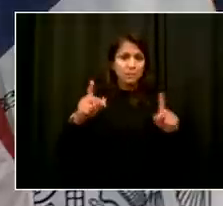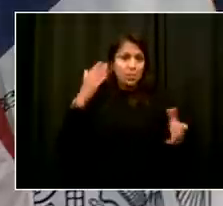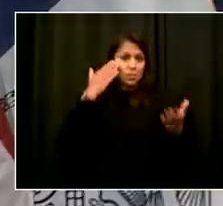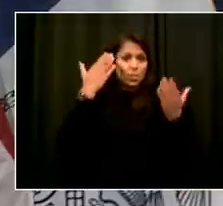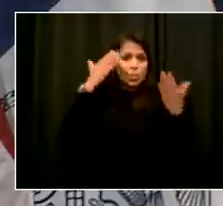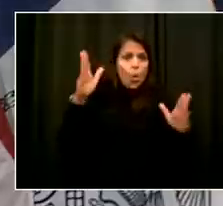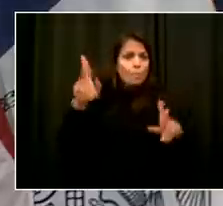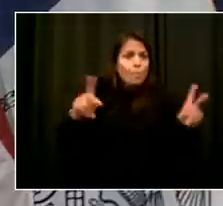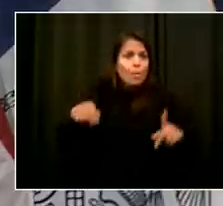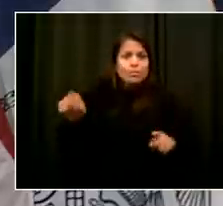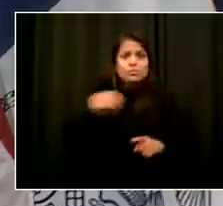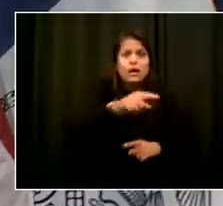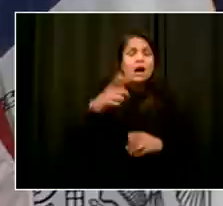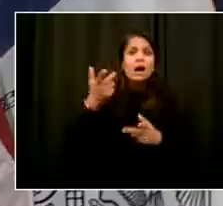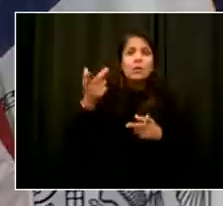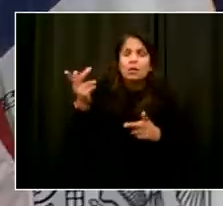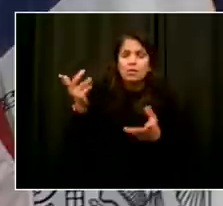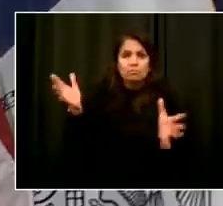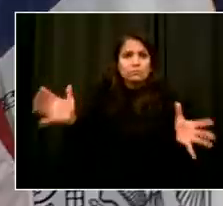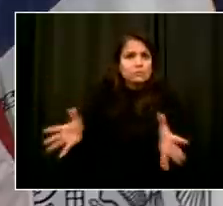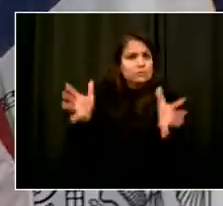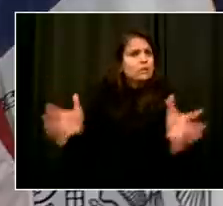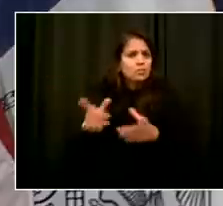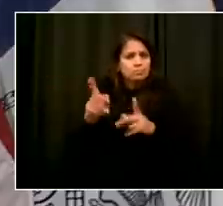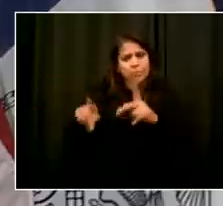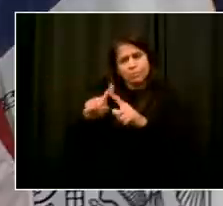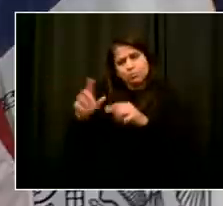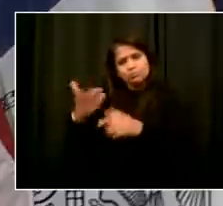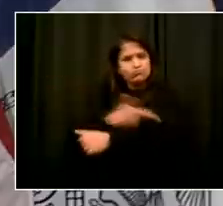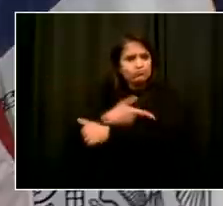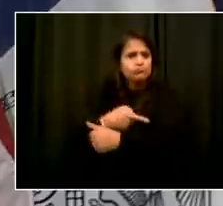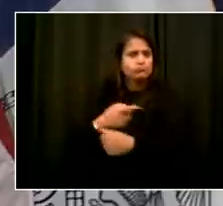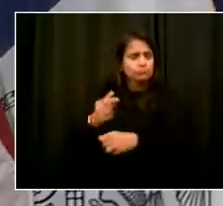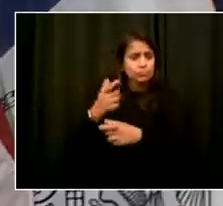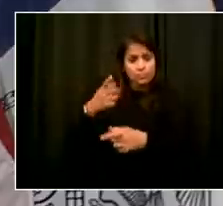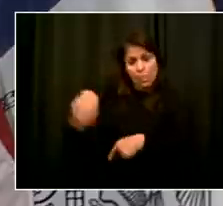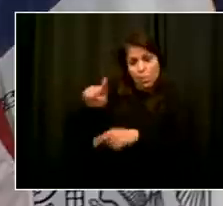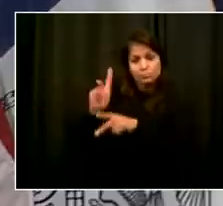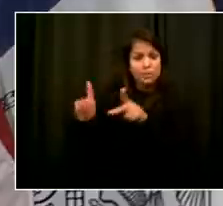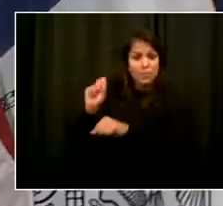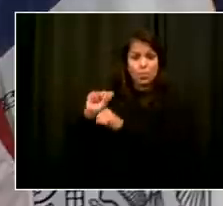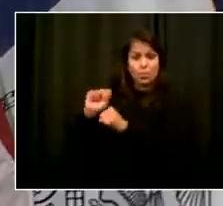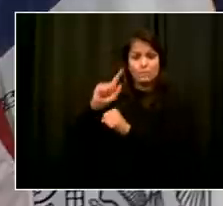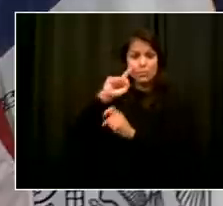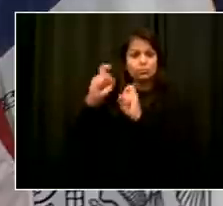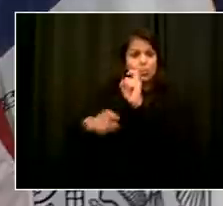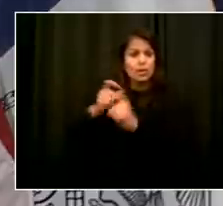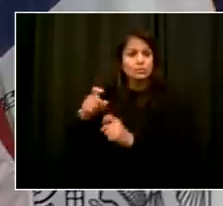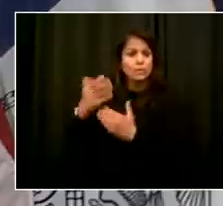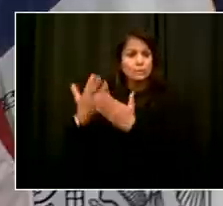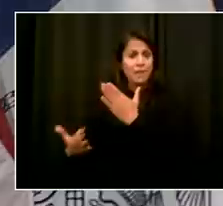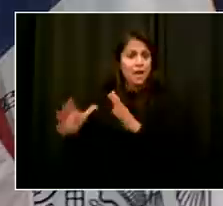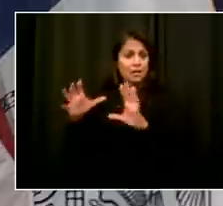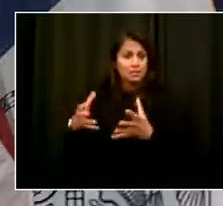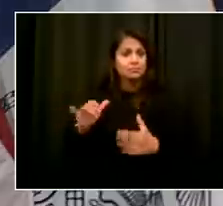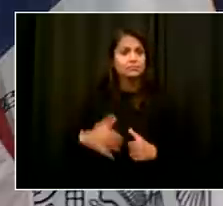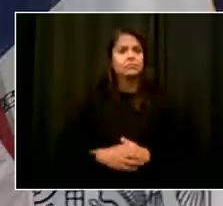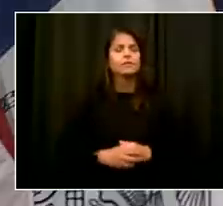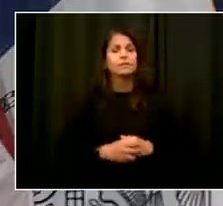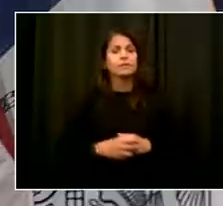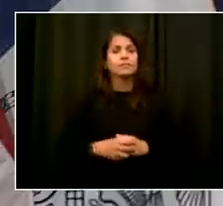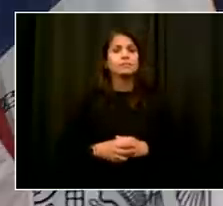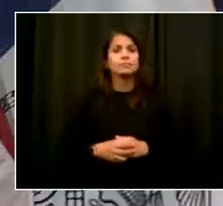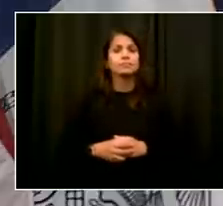much for us. We're going to hear from another special guest, and she is an educator